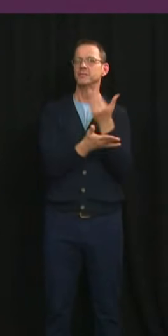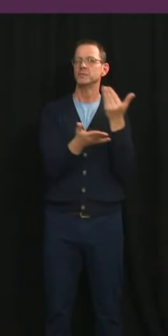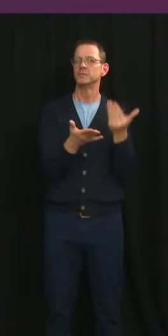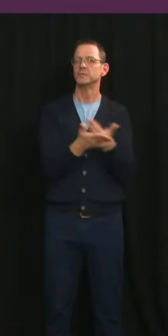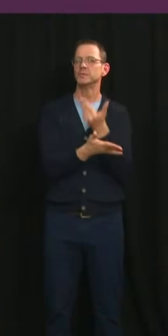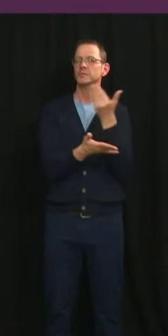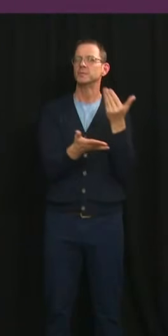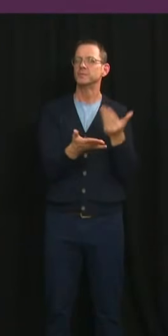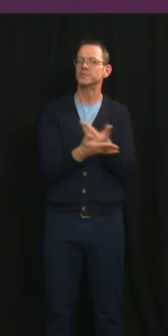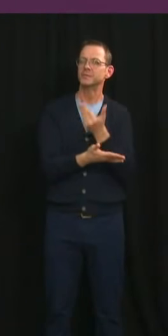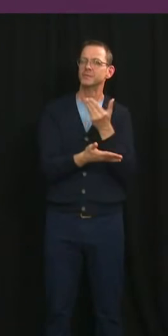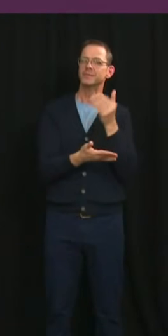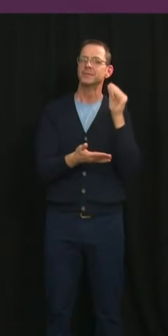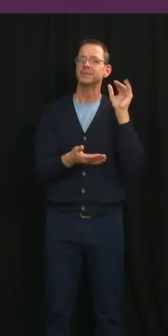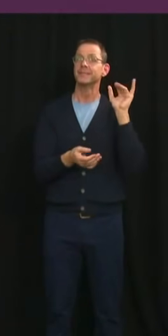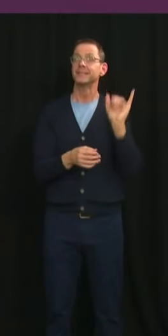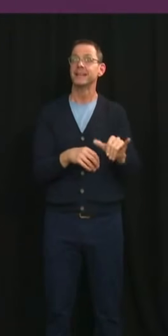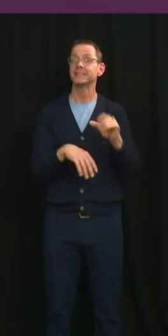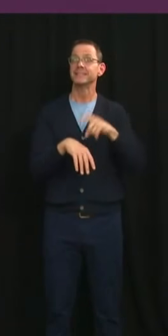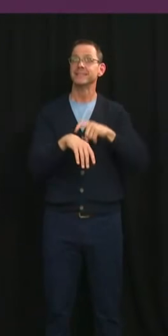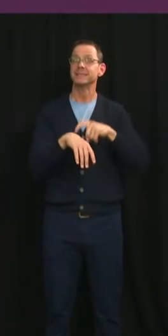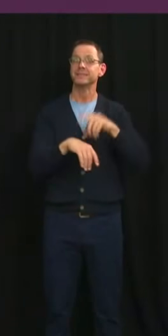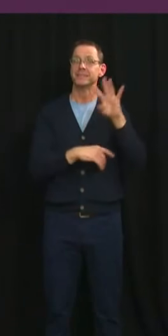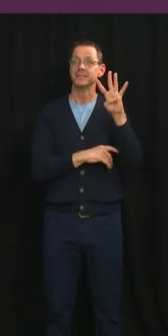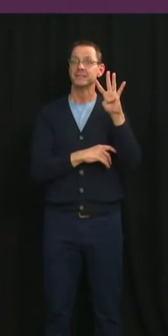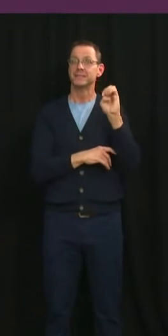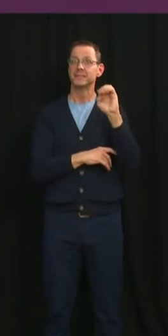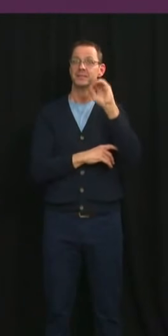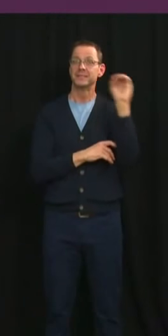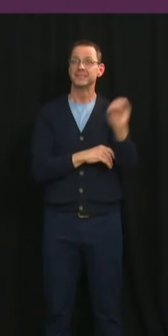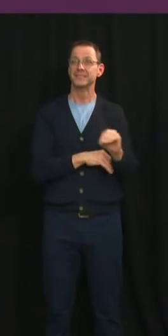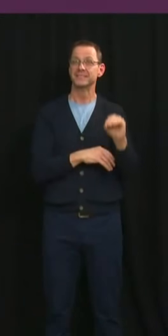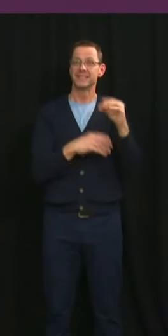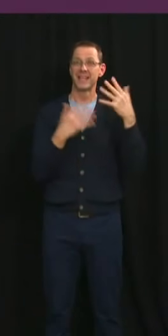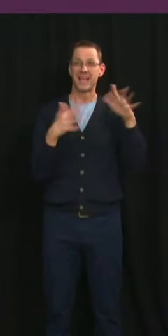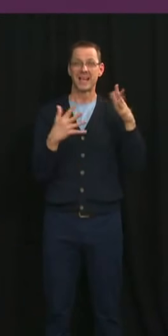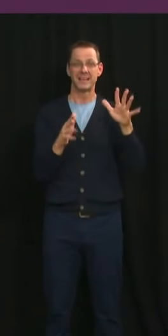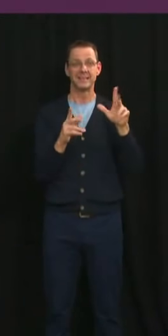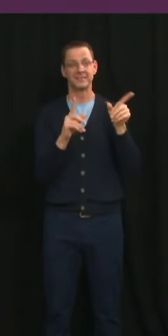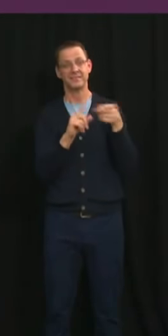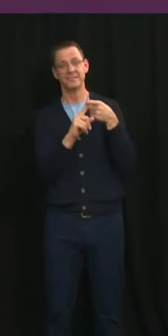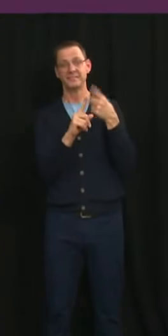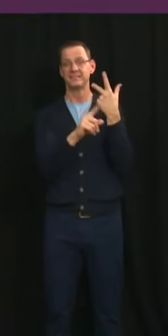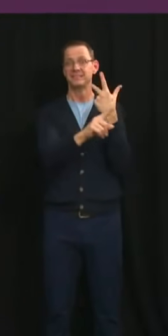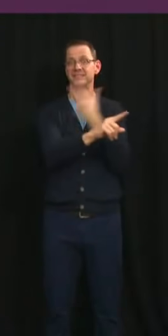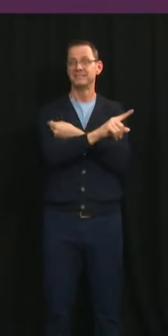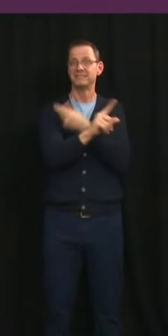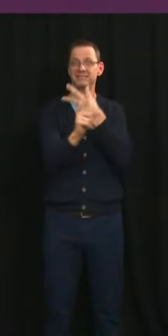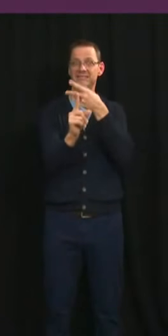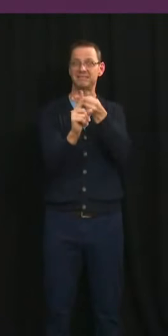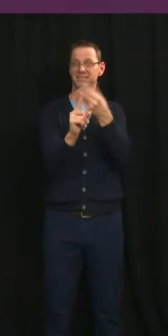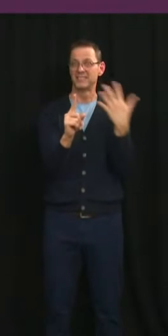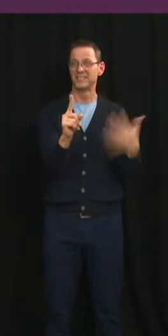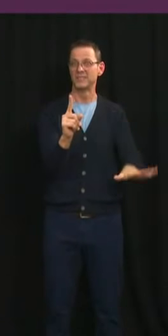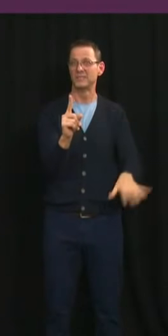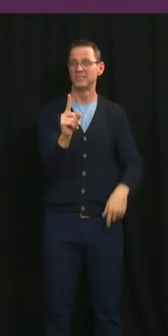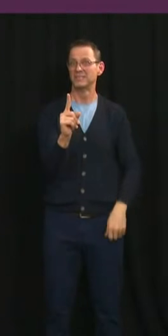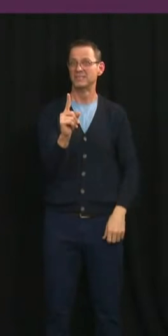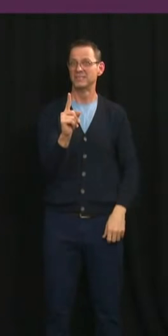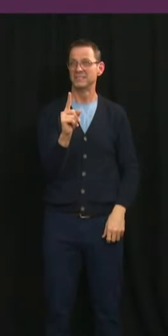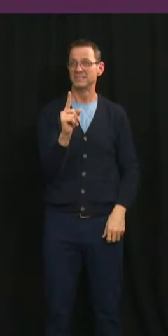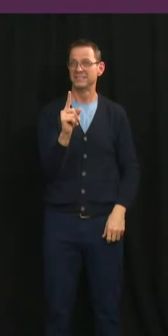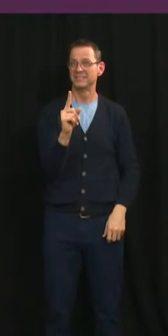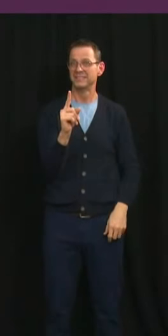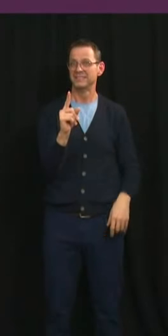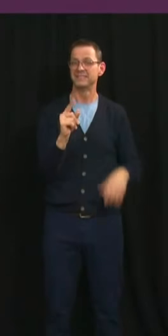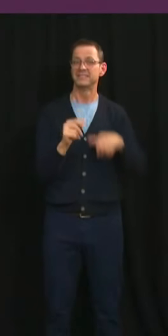Hungary has had, I think after the United Kingdom, the highest share of population that has been inoculated, and yet they have been